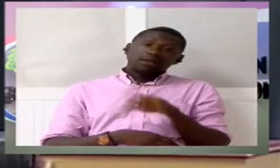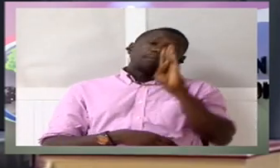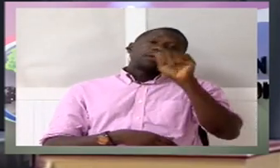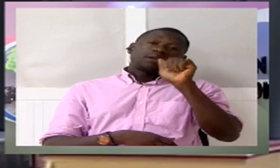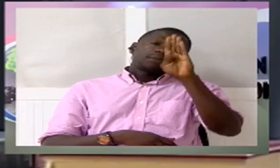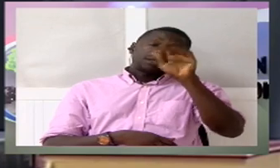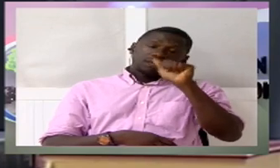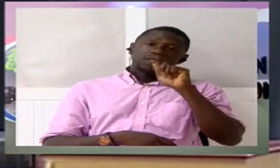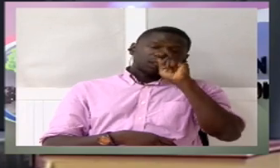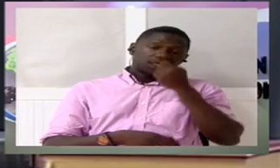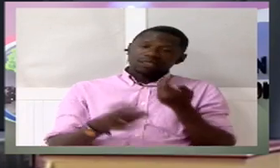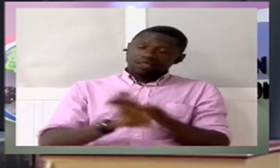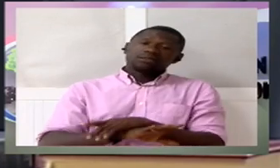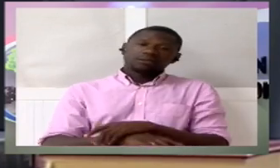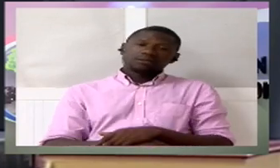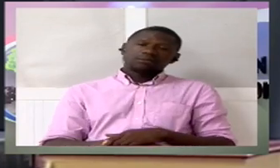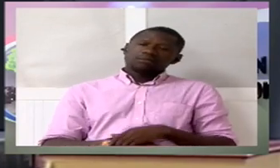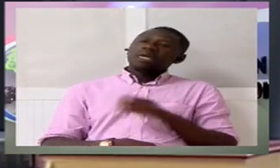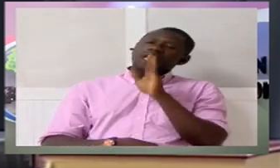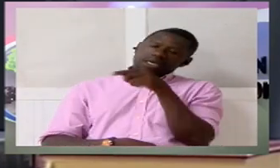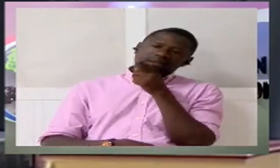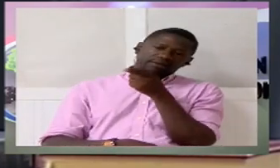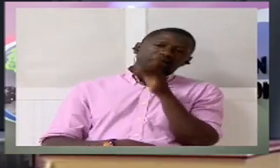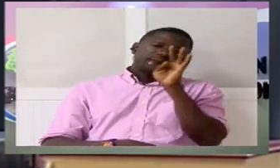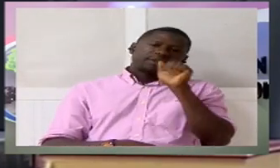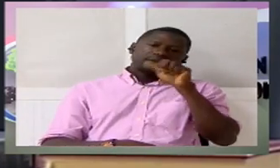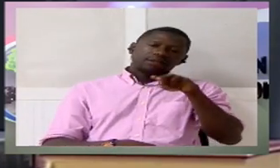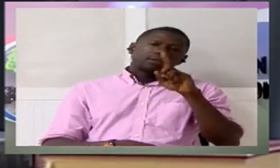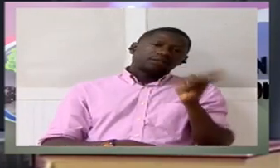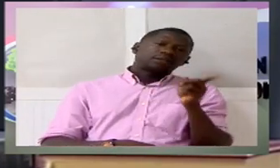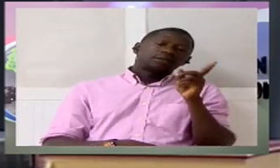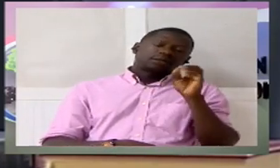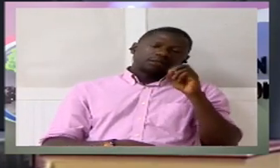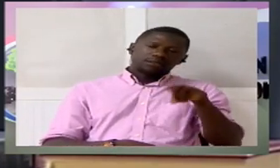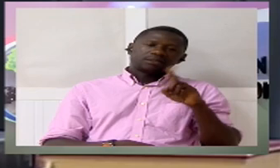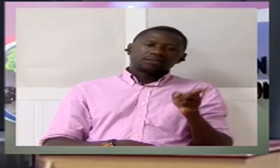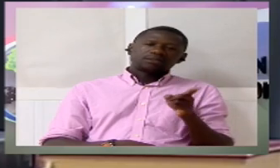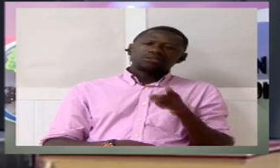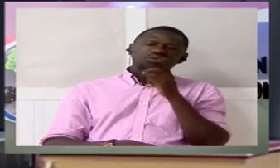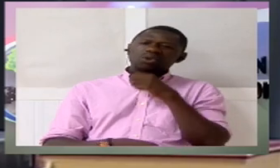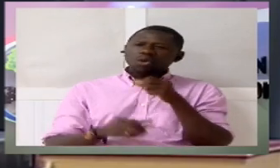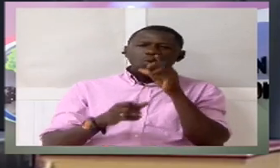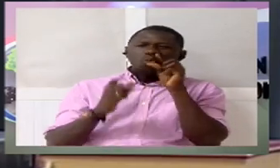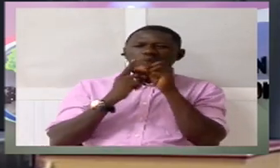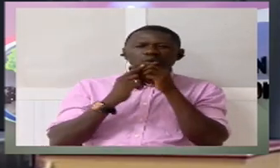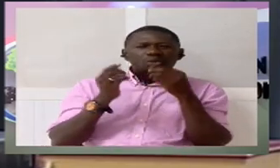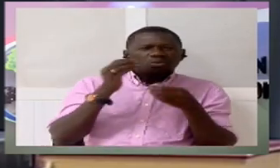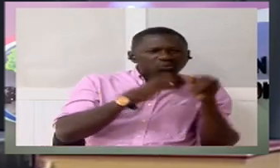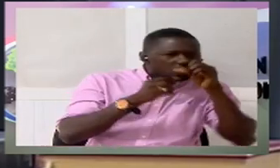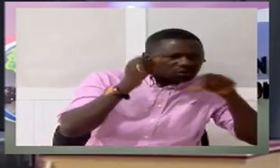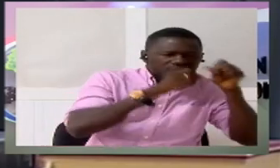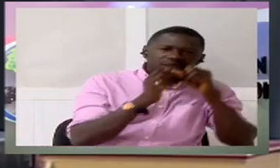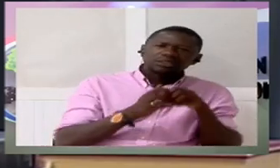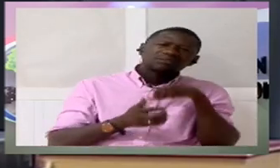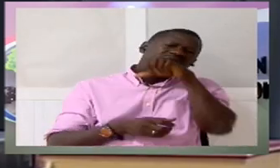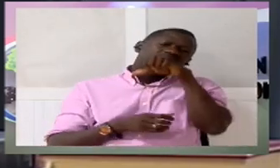Baba is dead. I said to him, Funding. This is just a rumor. Because he katuni nekela all the time. Because